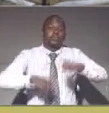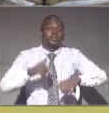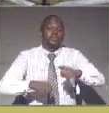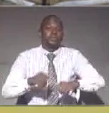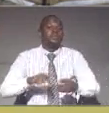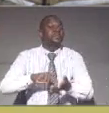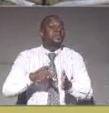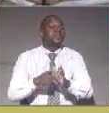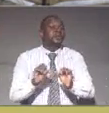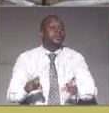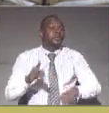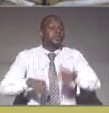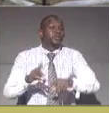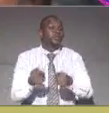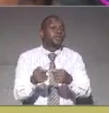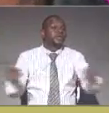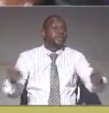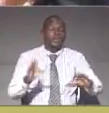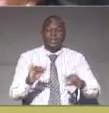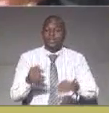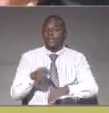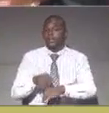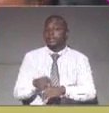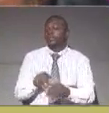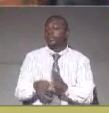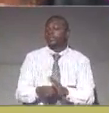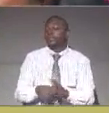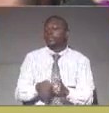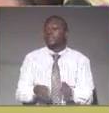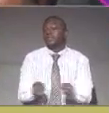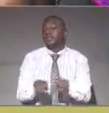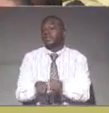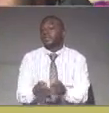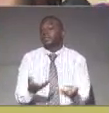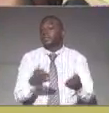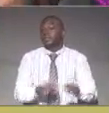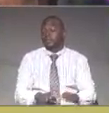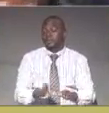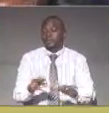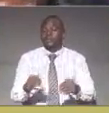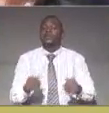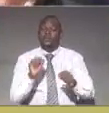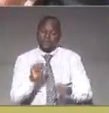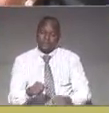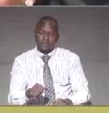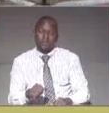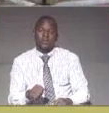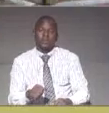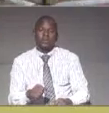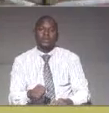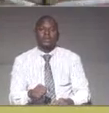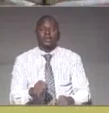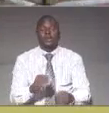not mean that we are political enemies when it comes to matters like this. We must learn the art of